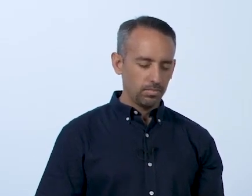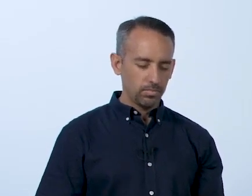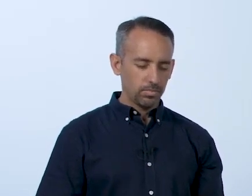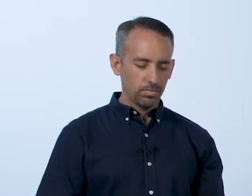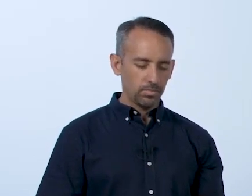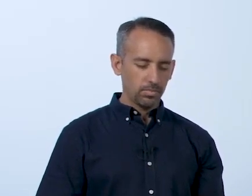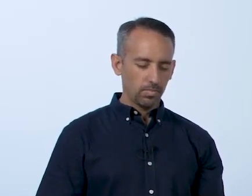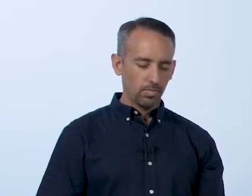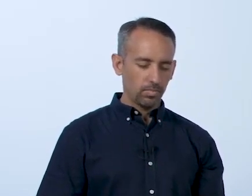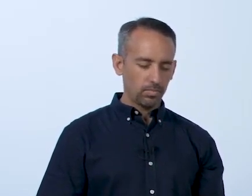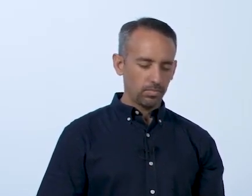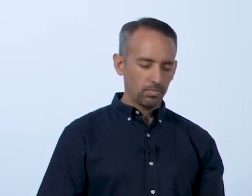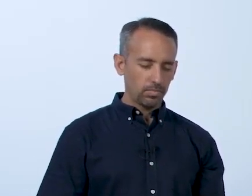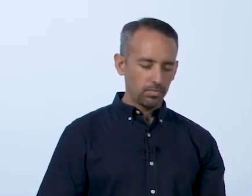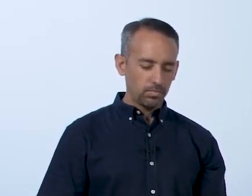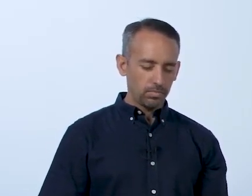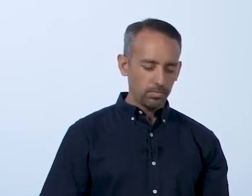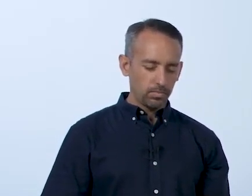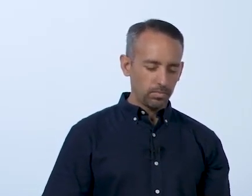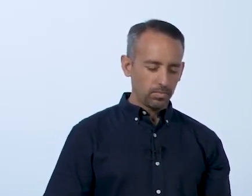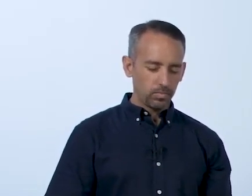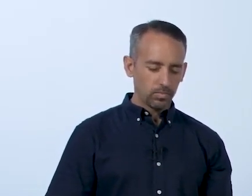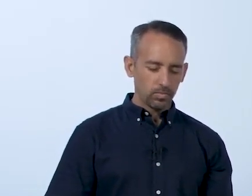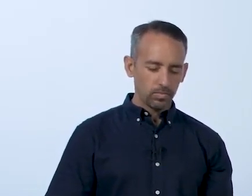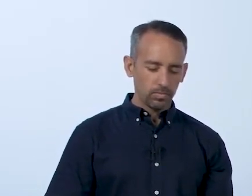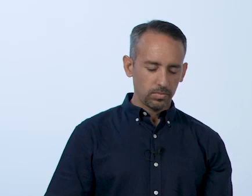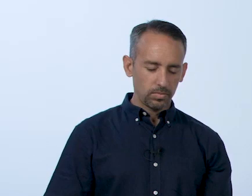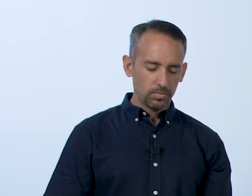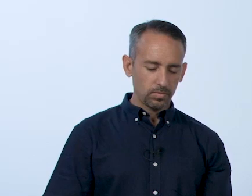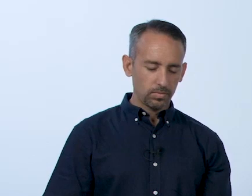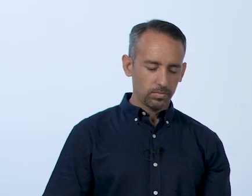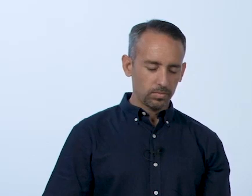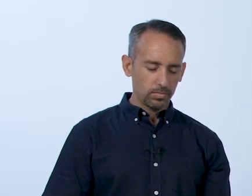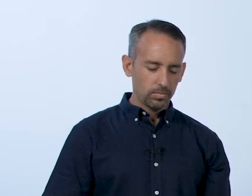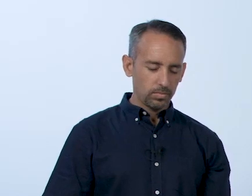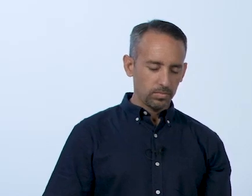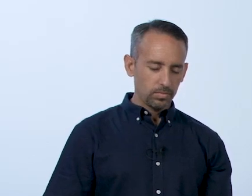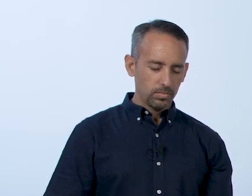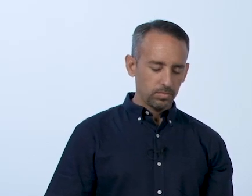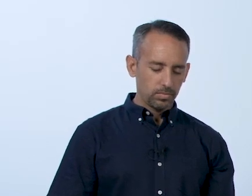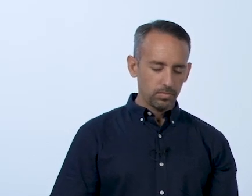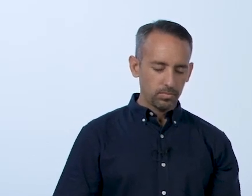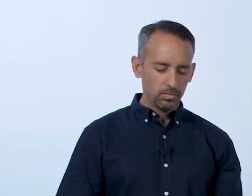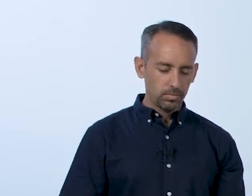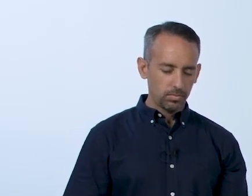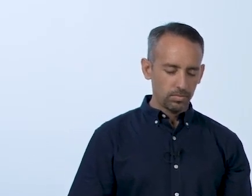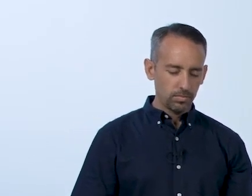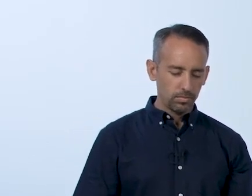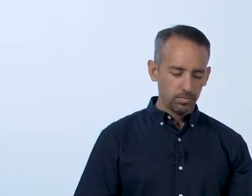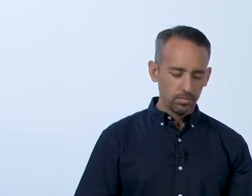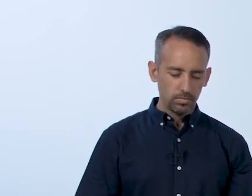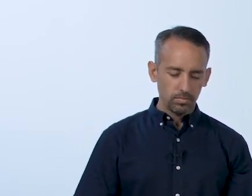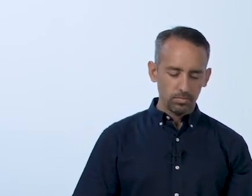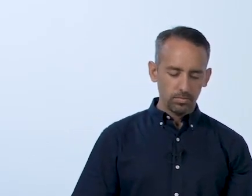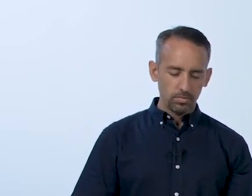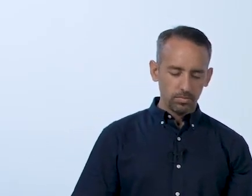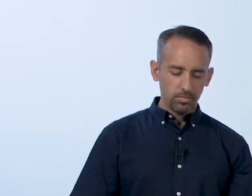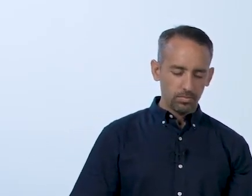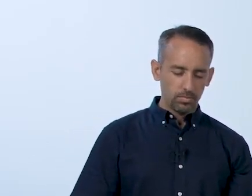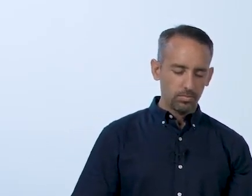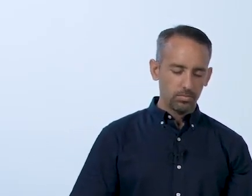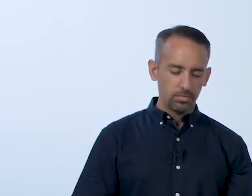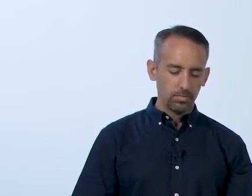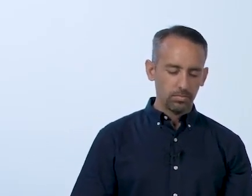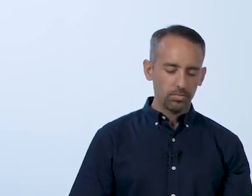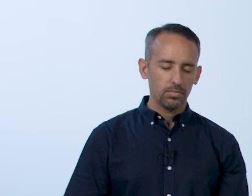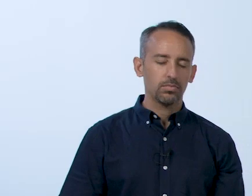you give them the energy, Lord, to serve our communities well, God. We are thankful for the sacrifice that they make.